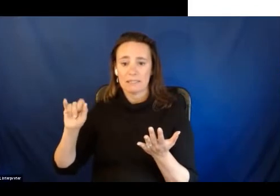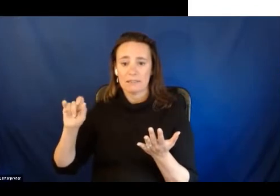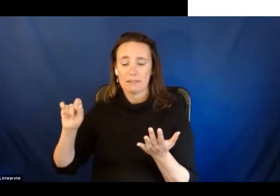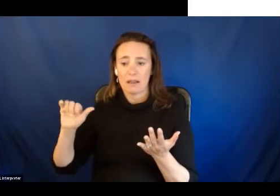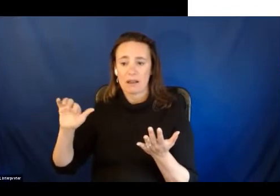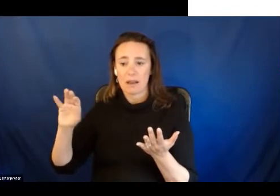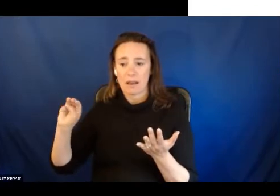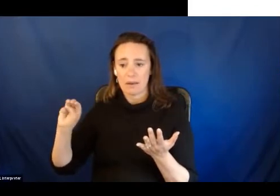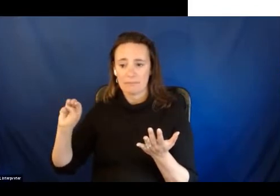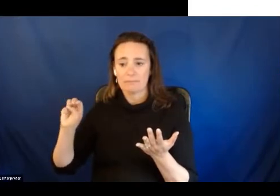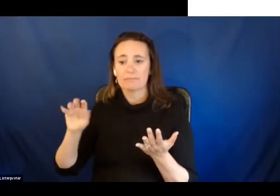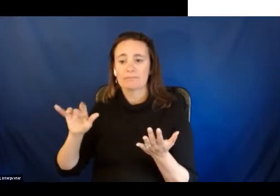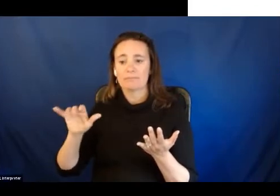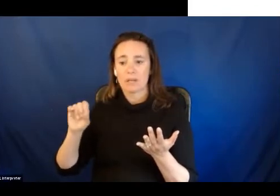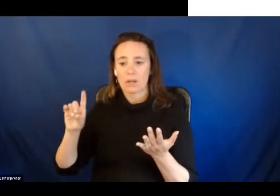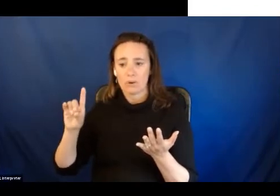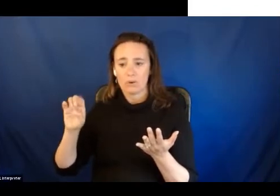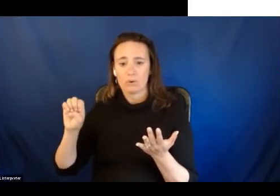66773846.